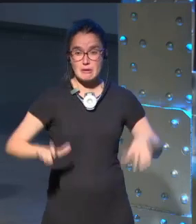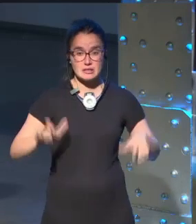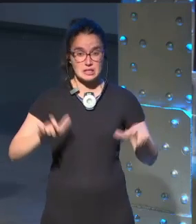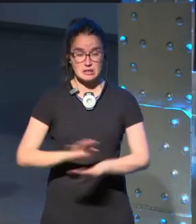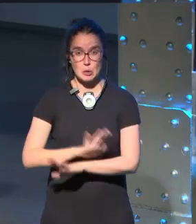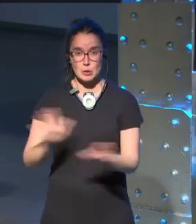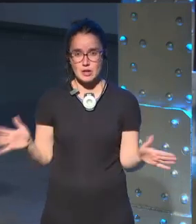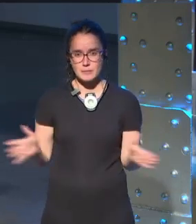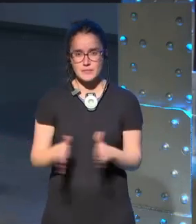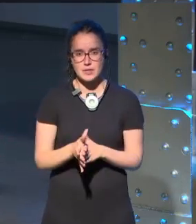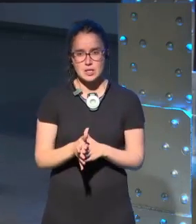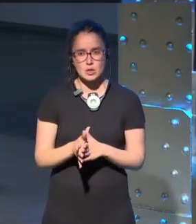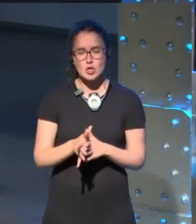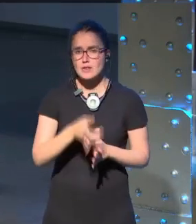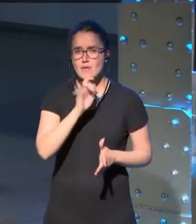¿Qué es lo más?